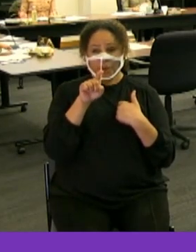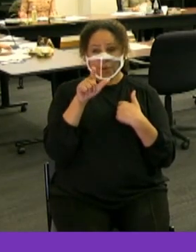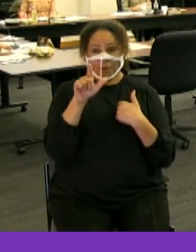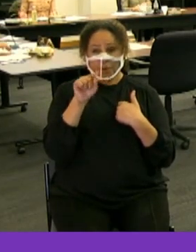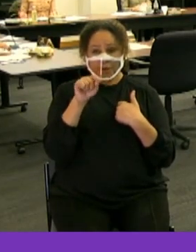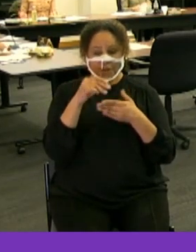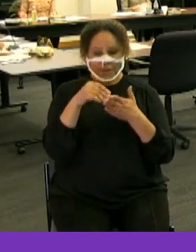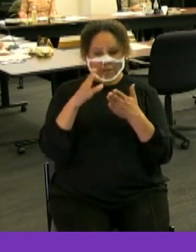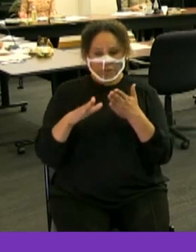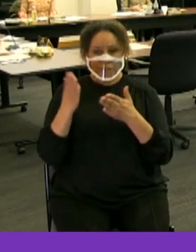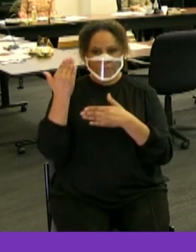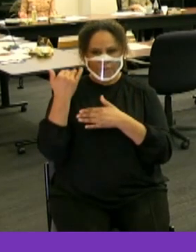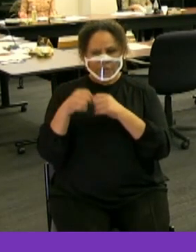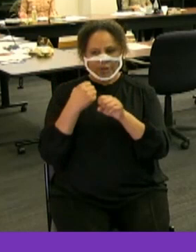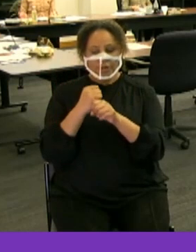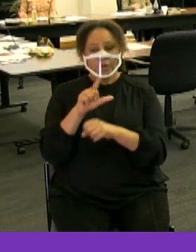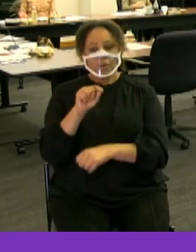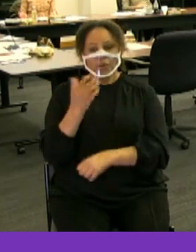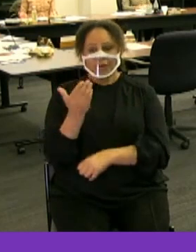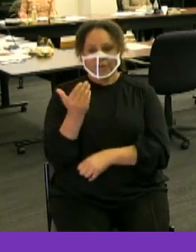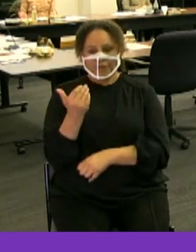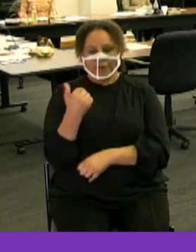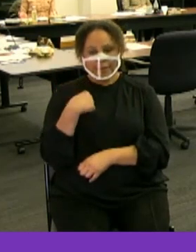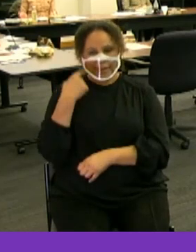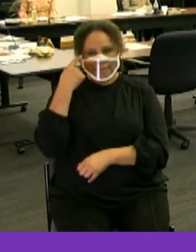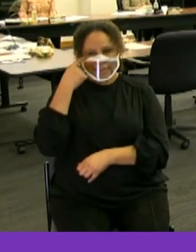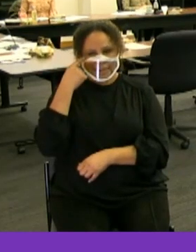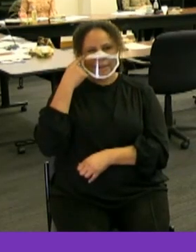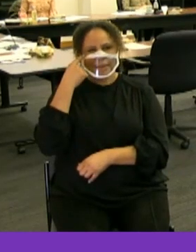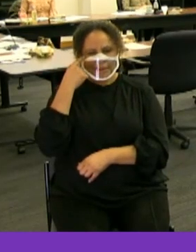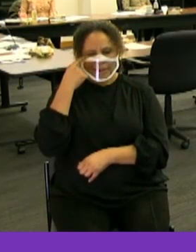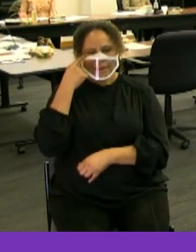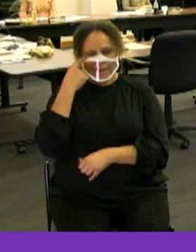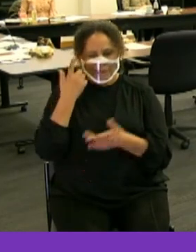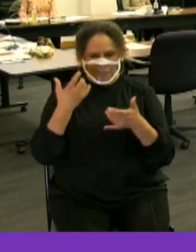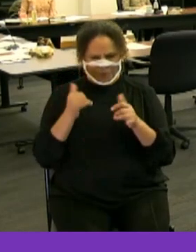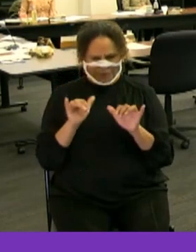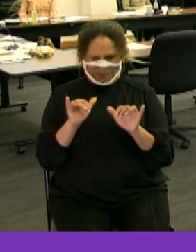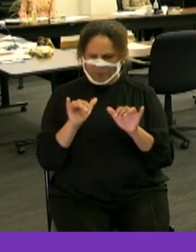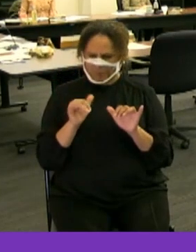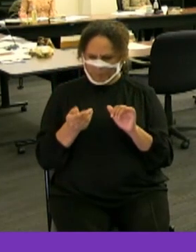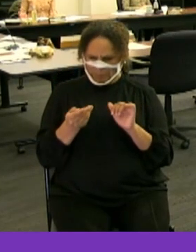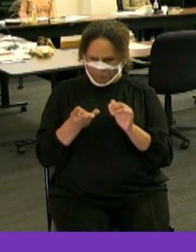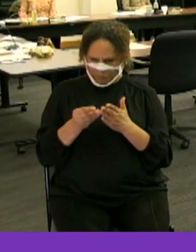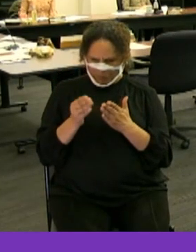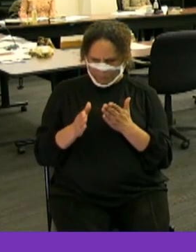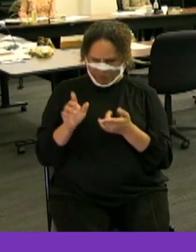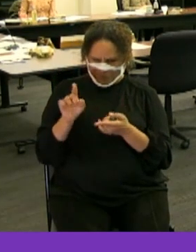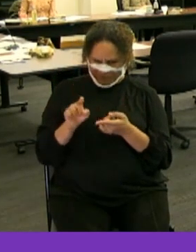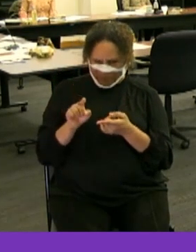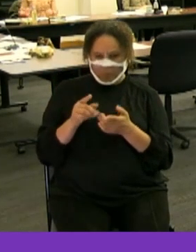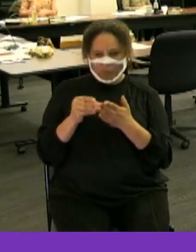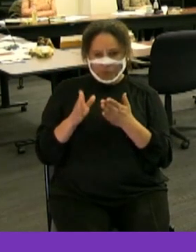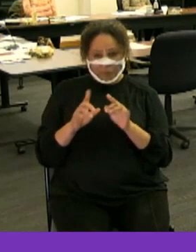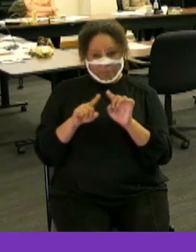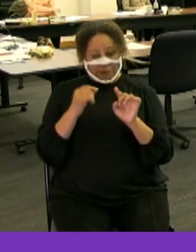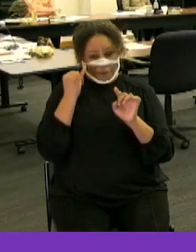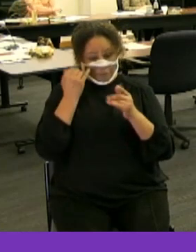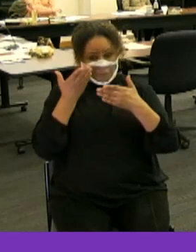in 2015, I think, which to me was still very low. But if we divide that amount of